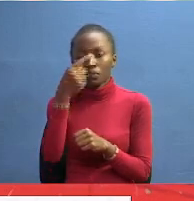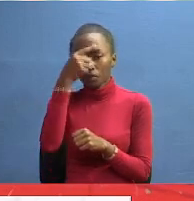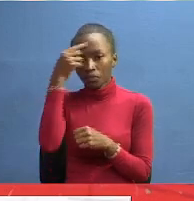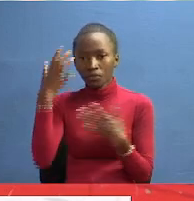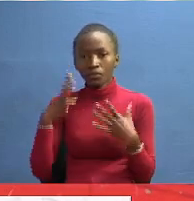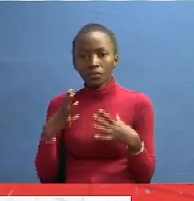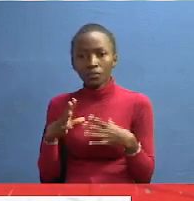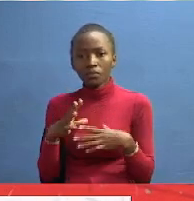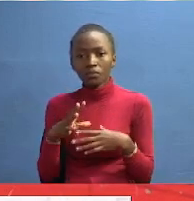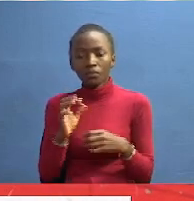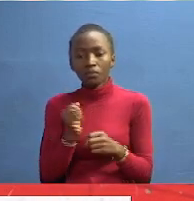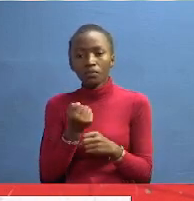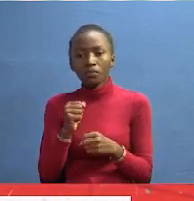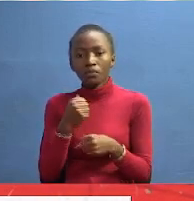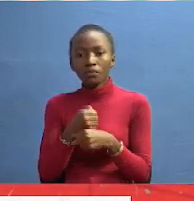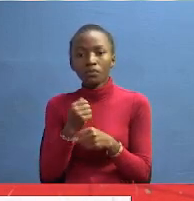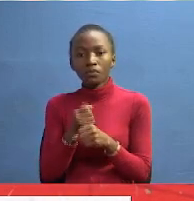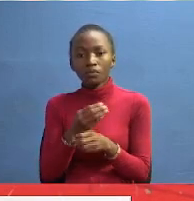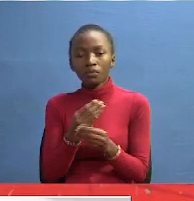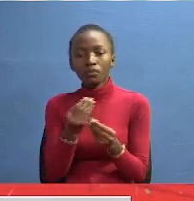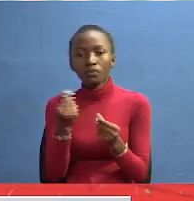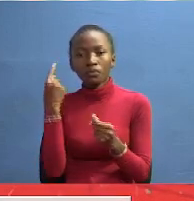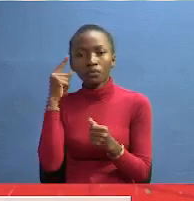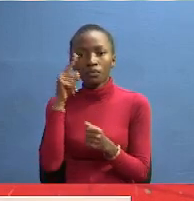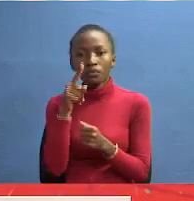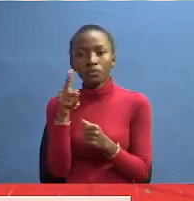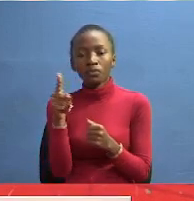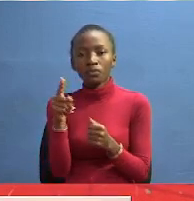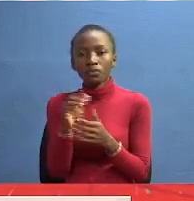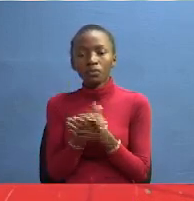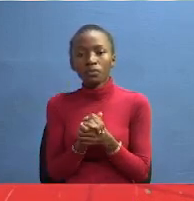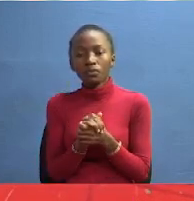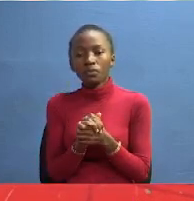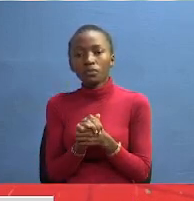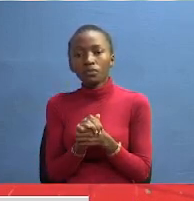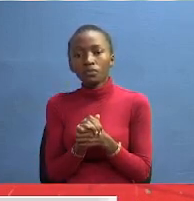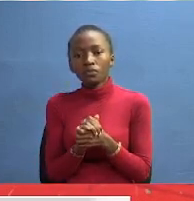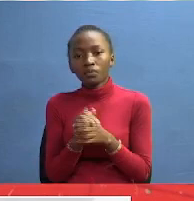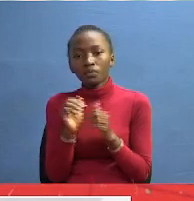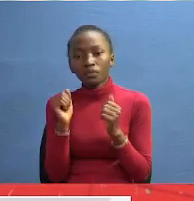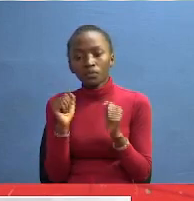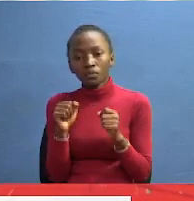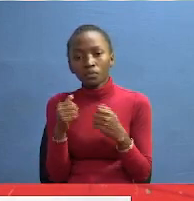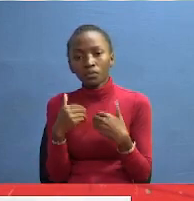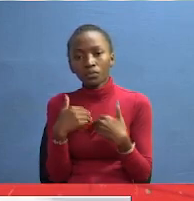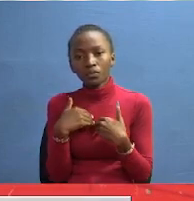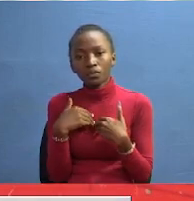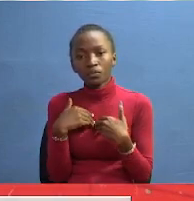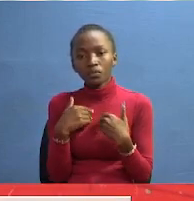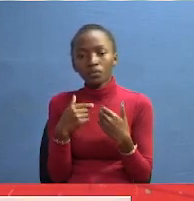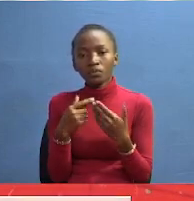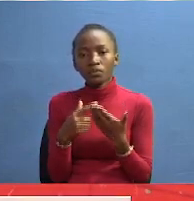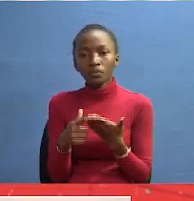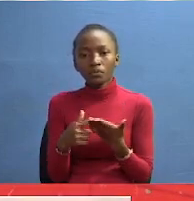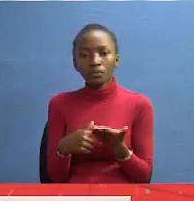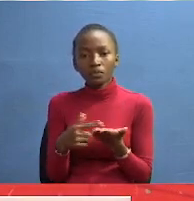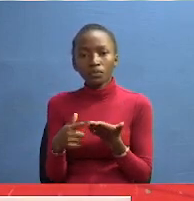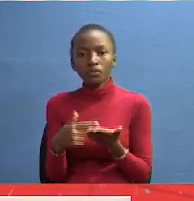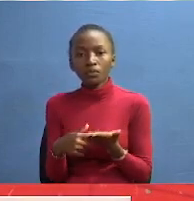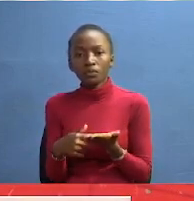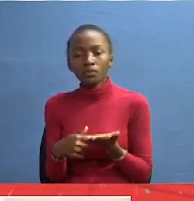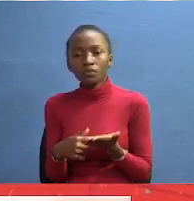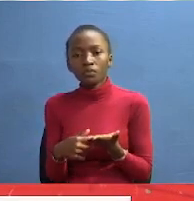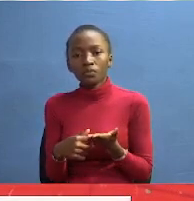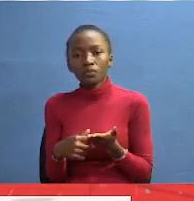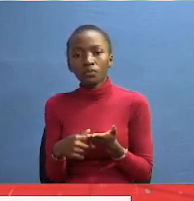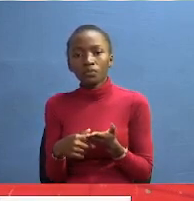to make it any easy for him. And of course, there is now need to engage in a dialogue. And what that means is that there